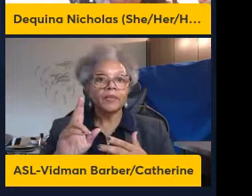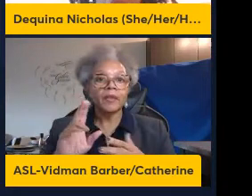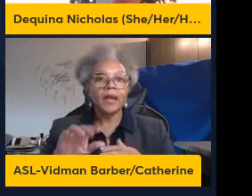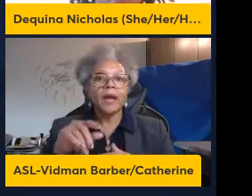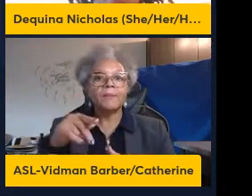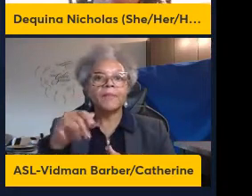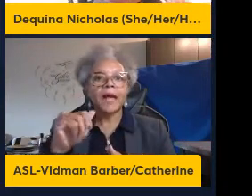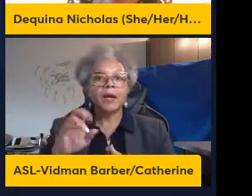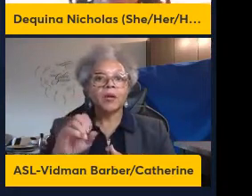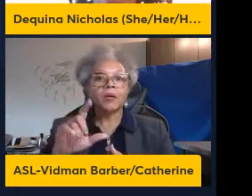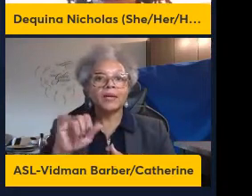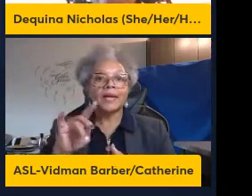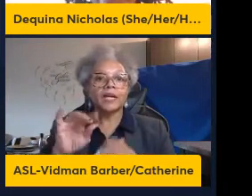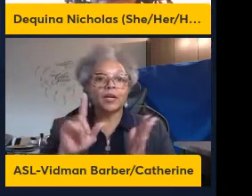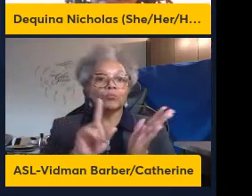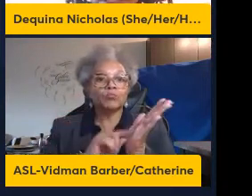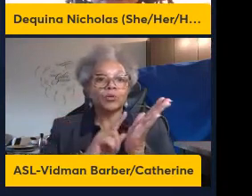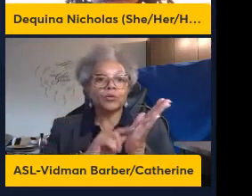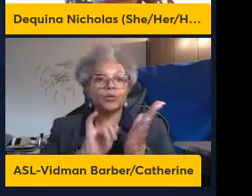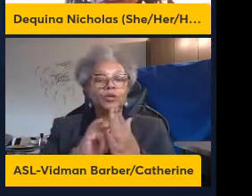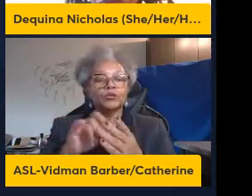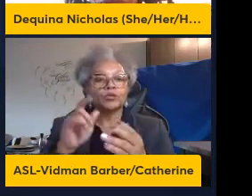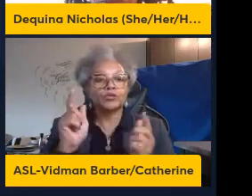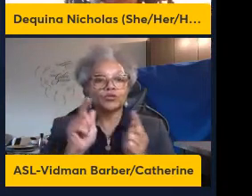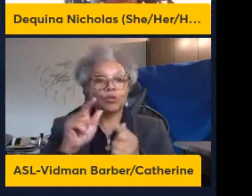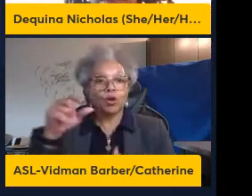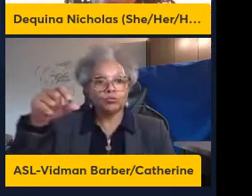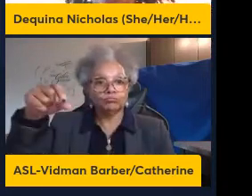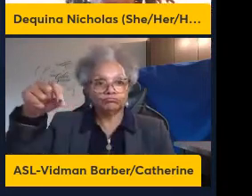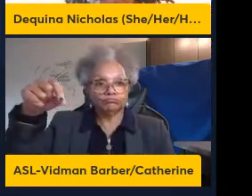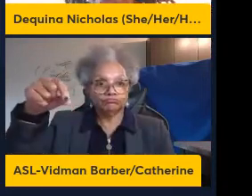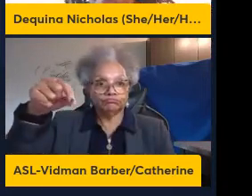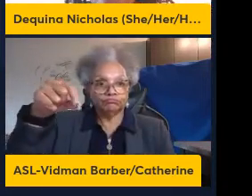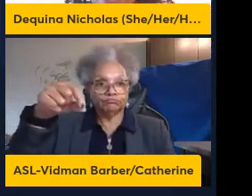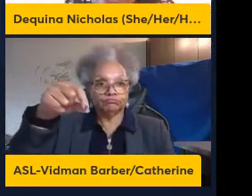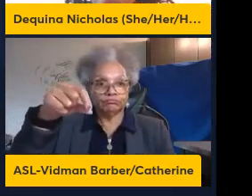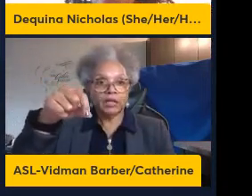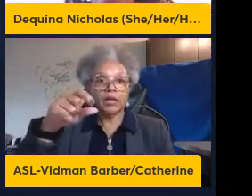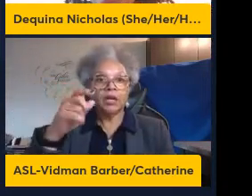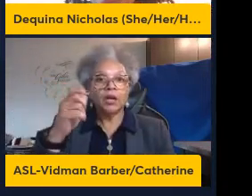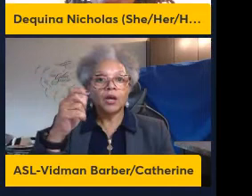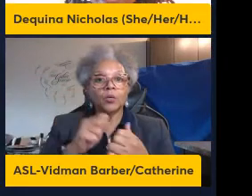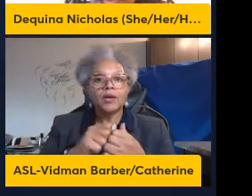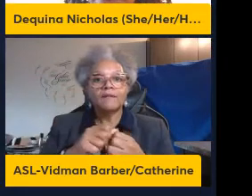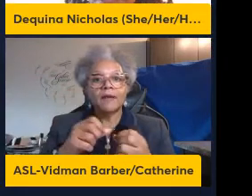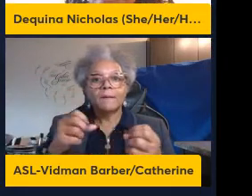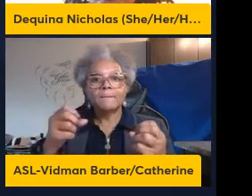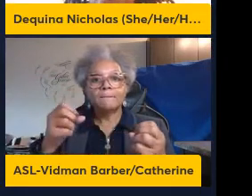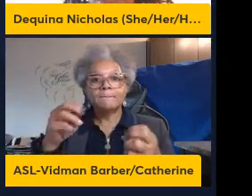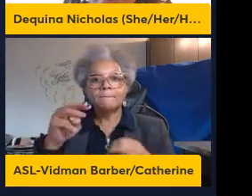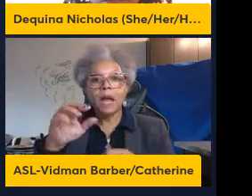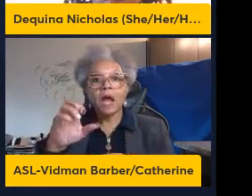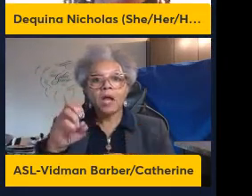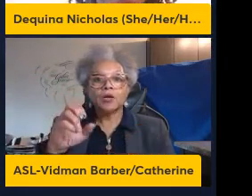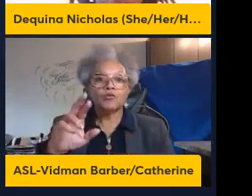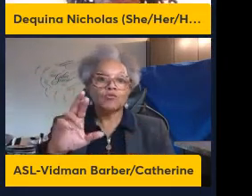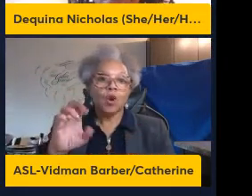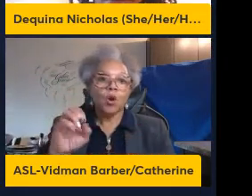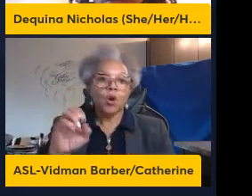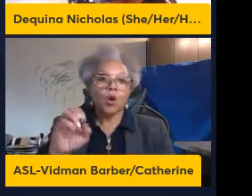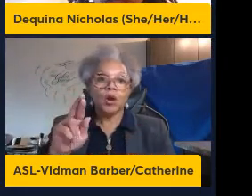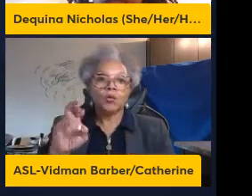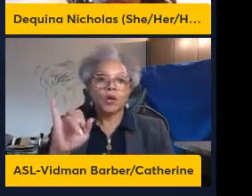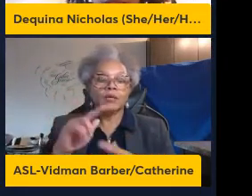can do very, very small drops of lipids and create a microarray. And then what's going to happen is that we're going to have to use some good